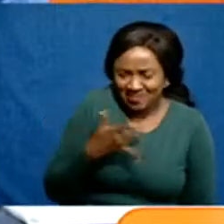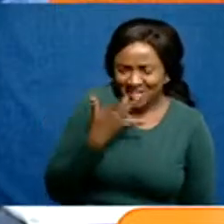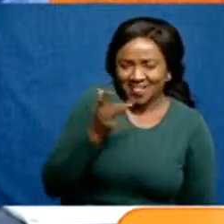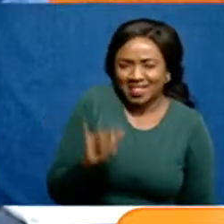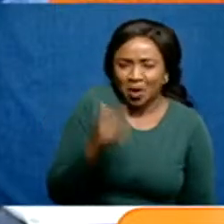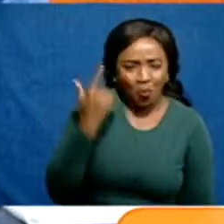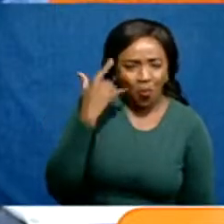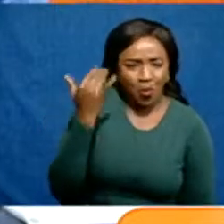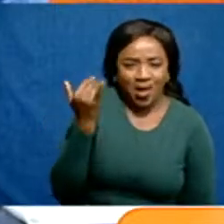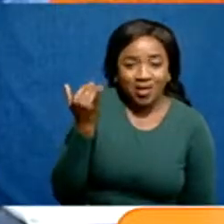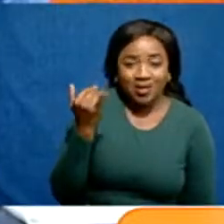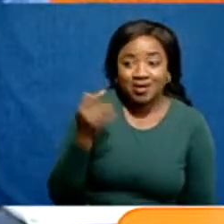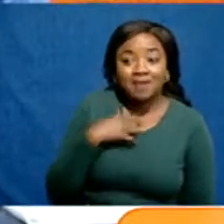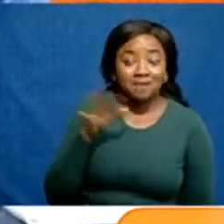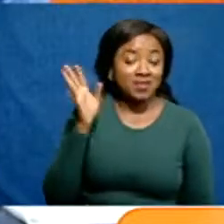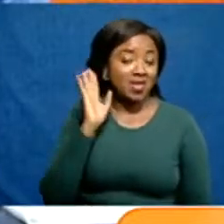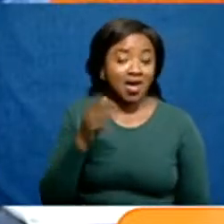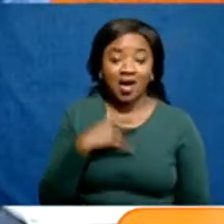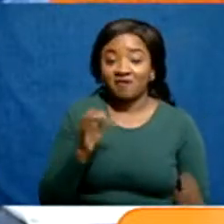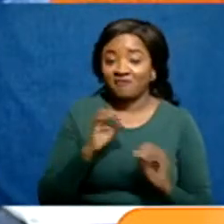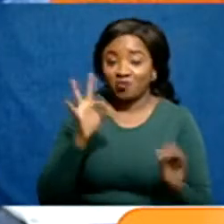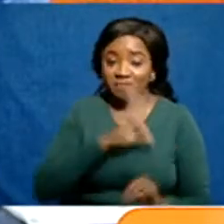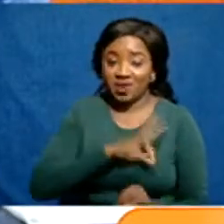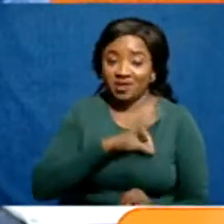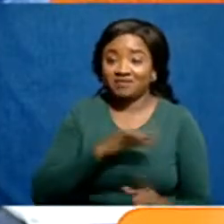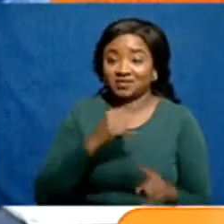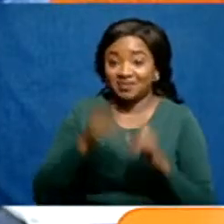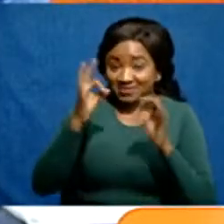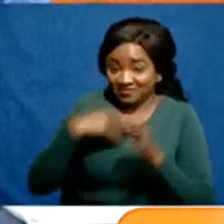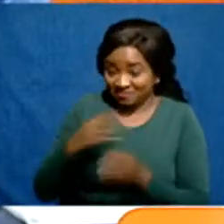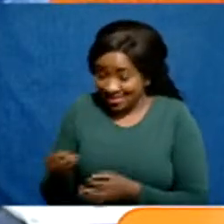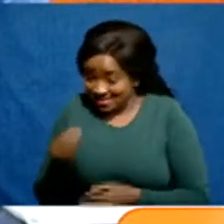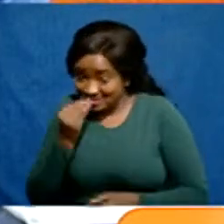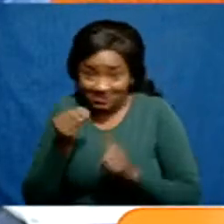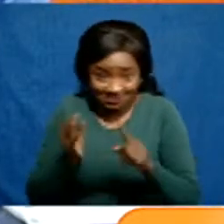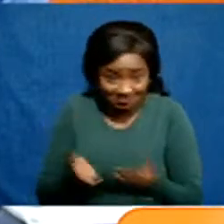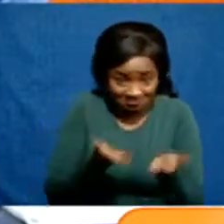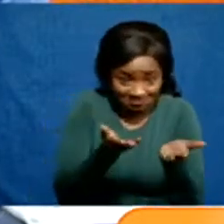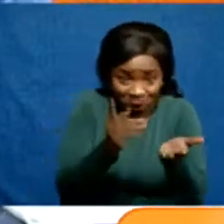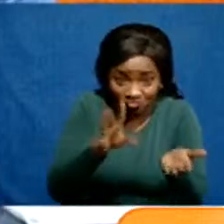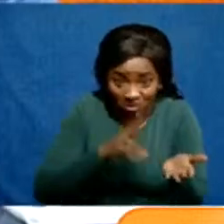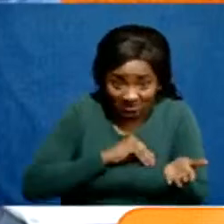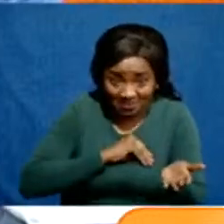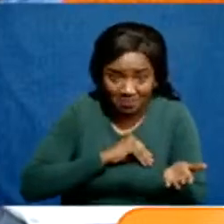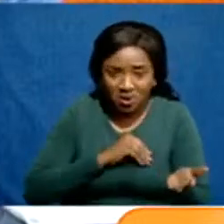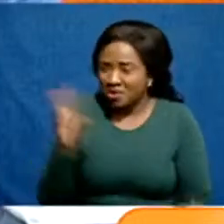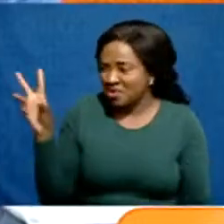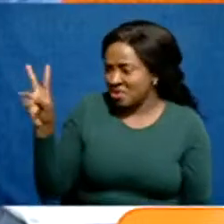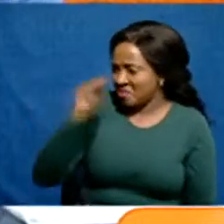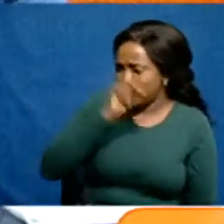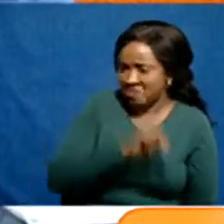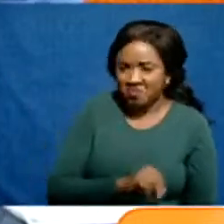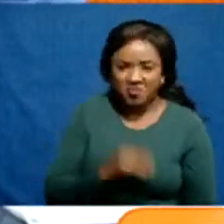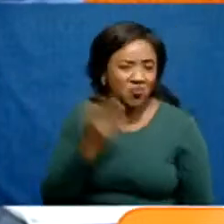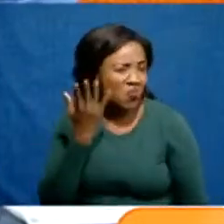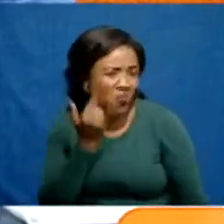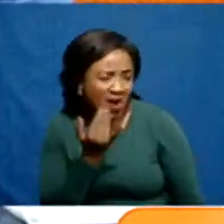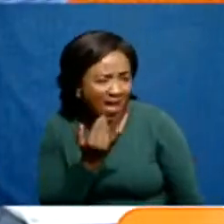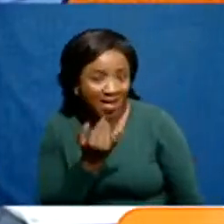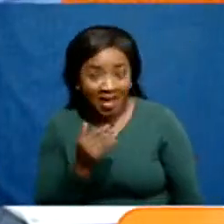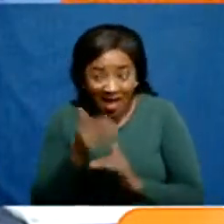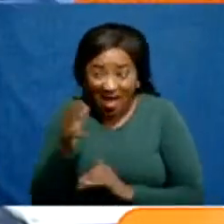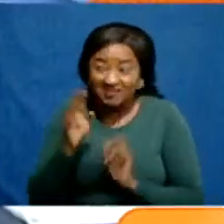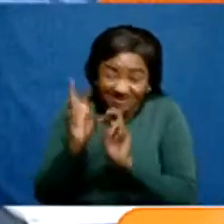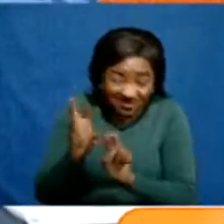I hear it has no nutritional value, but if I buy you some, will you have it? No. Why? After seeing that?